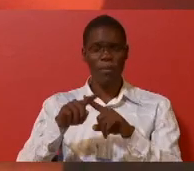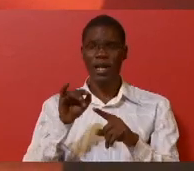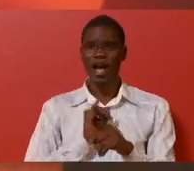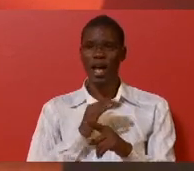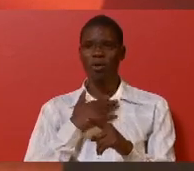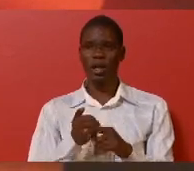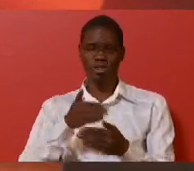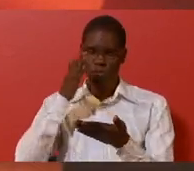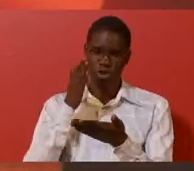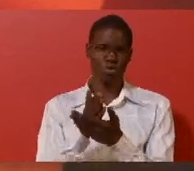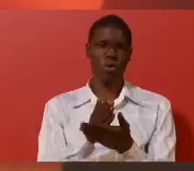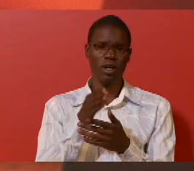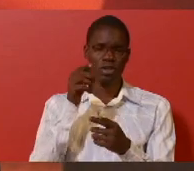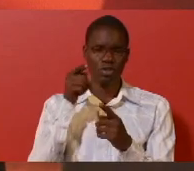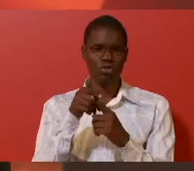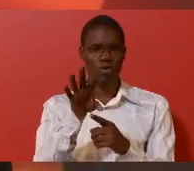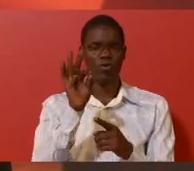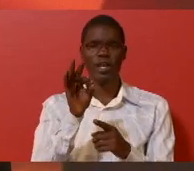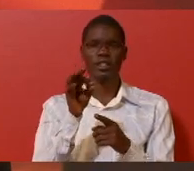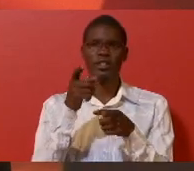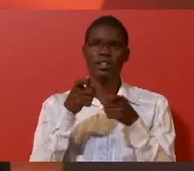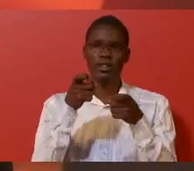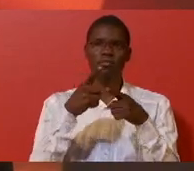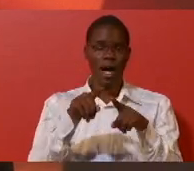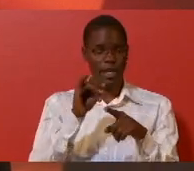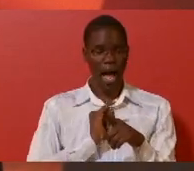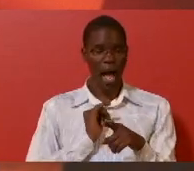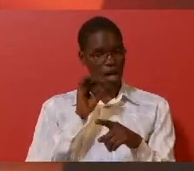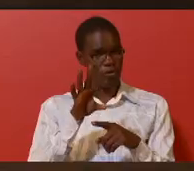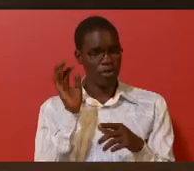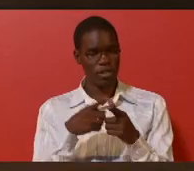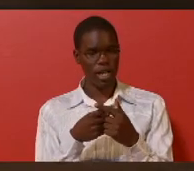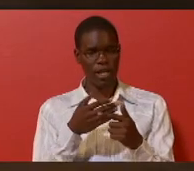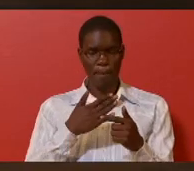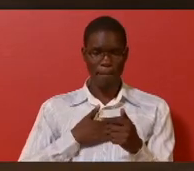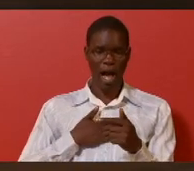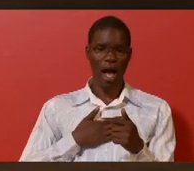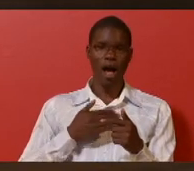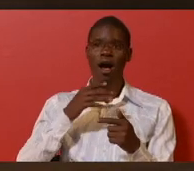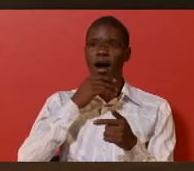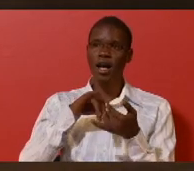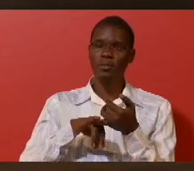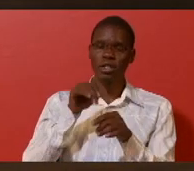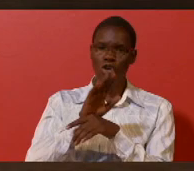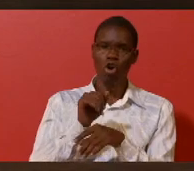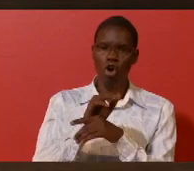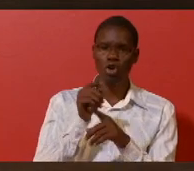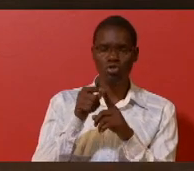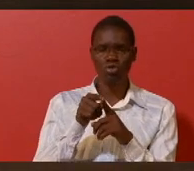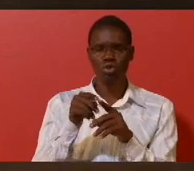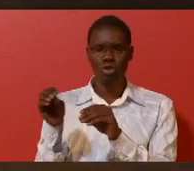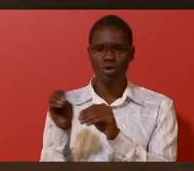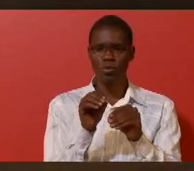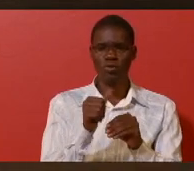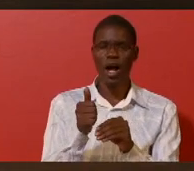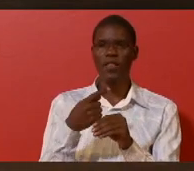that I got that gift, and I did eventually get that gift. My husband was called to move to a union,